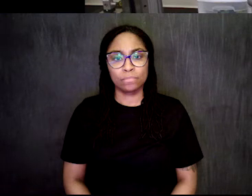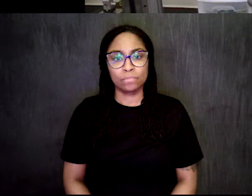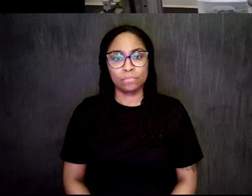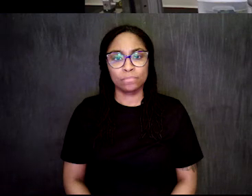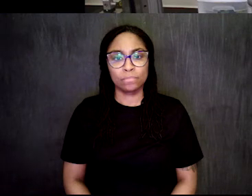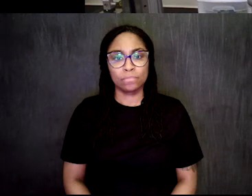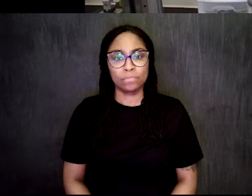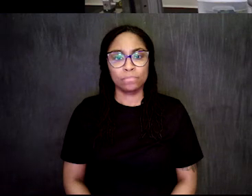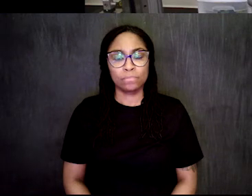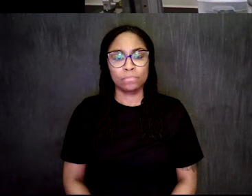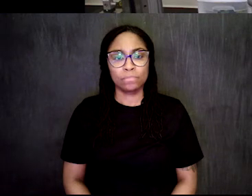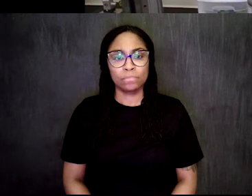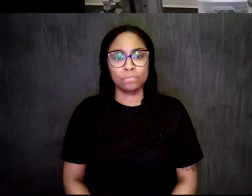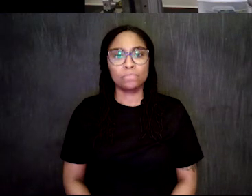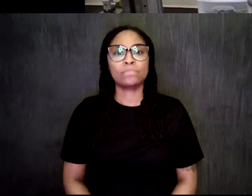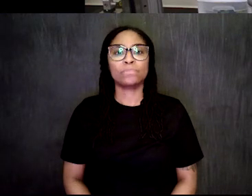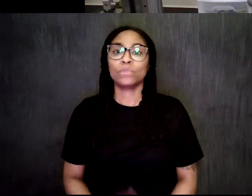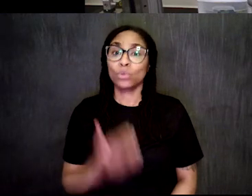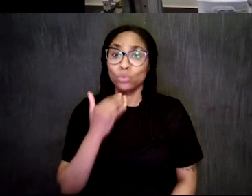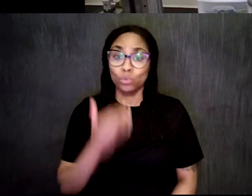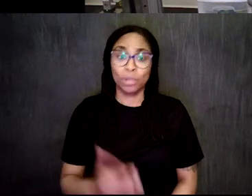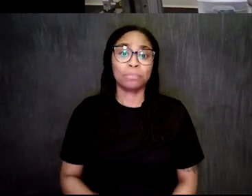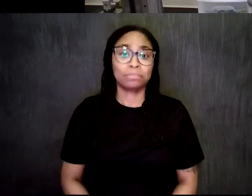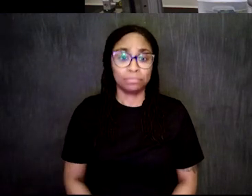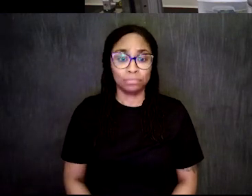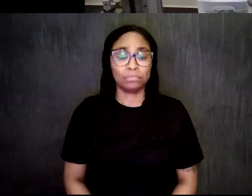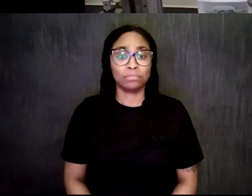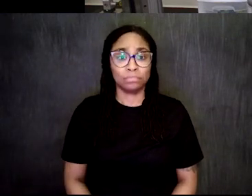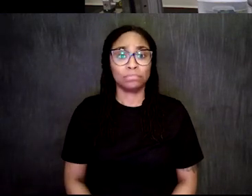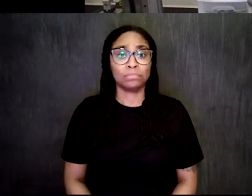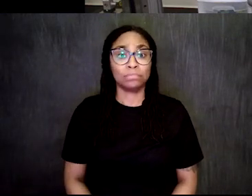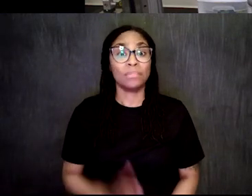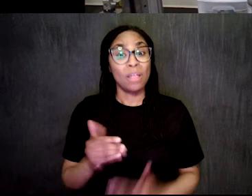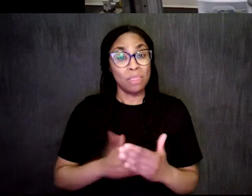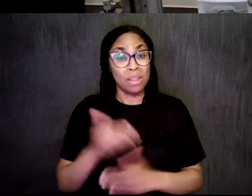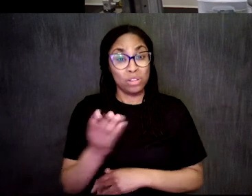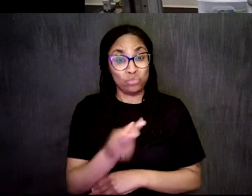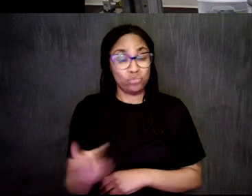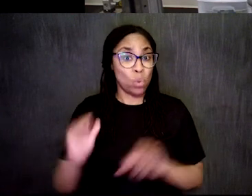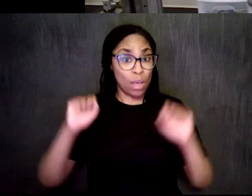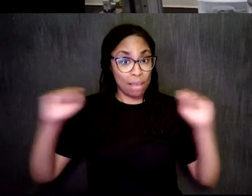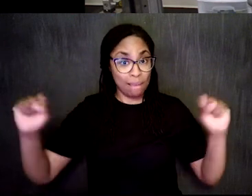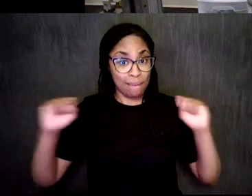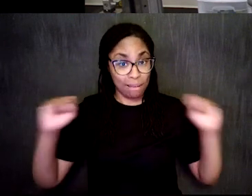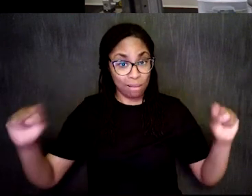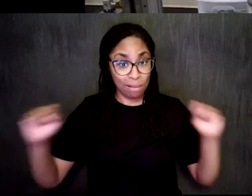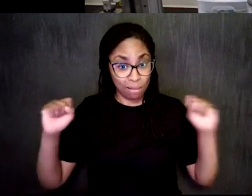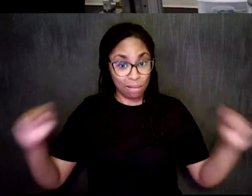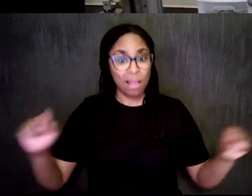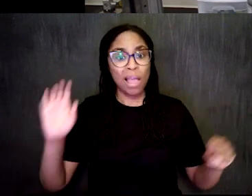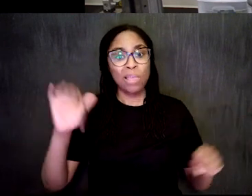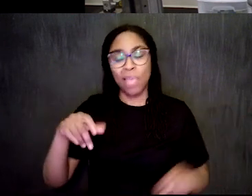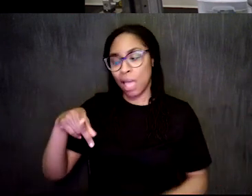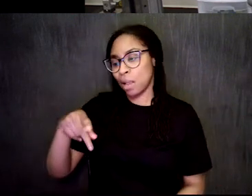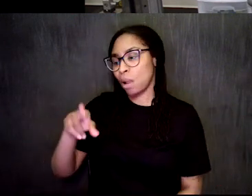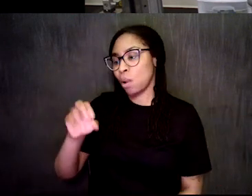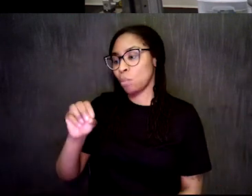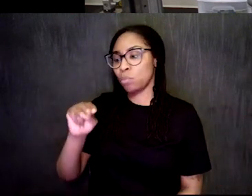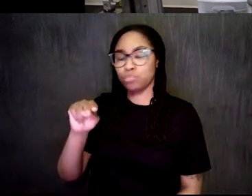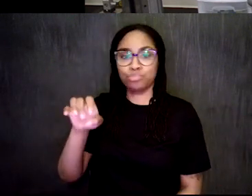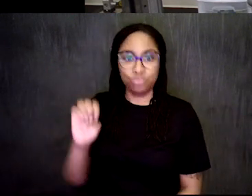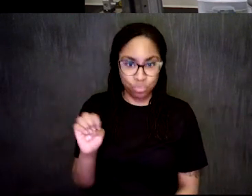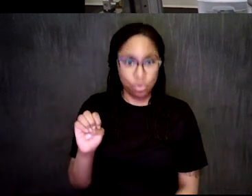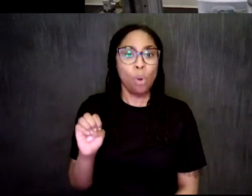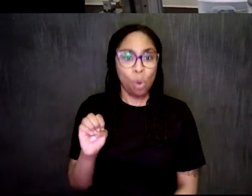And back up. Back to the middle. Good. And for the next couple of exercises, we're going to be going into the